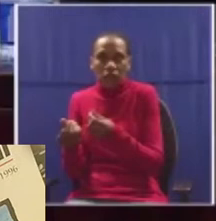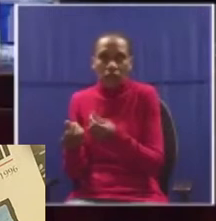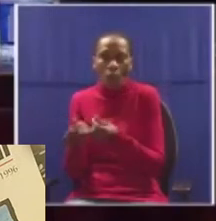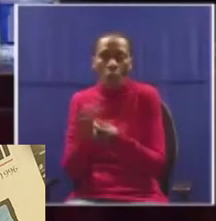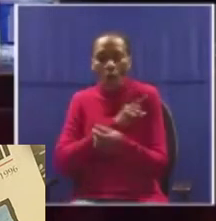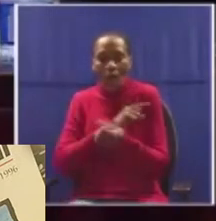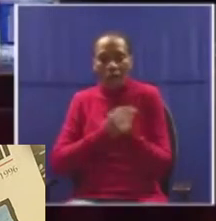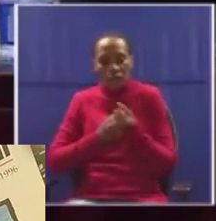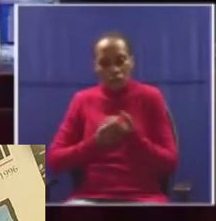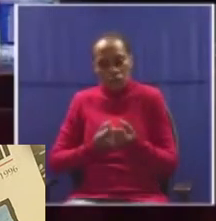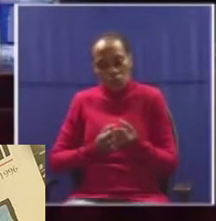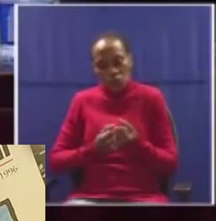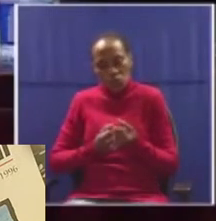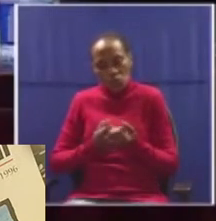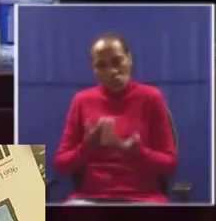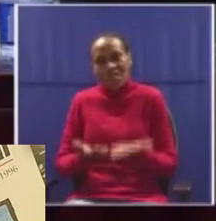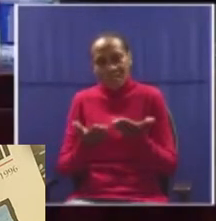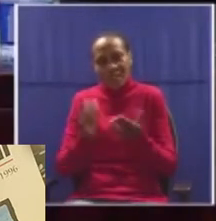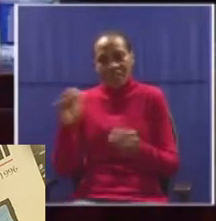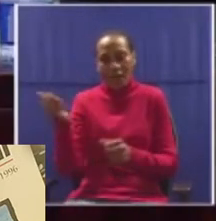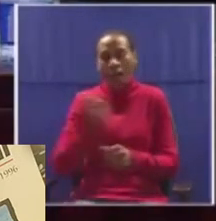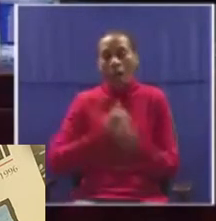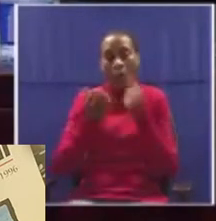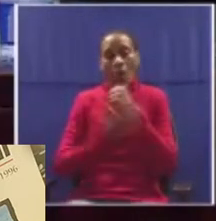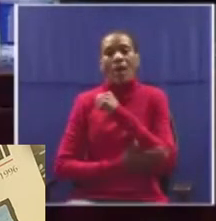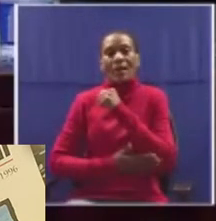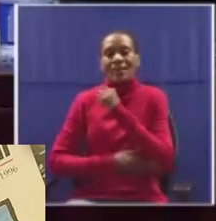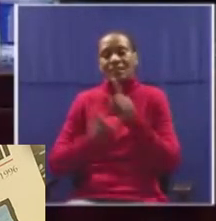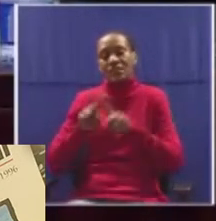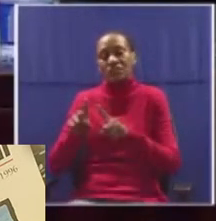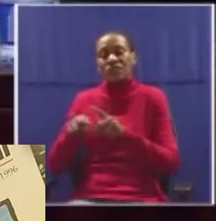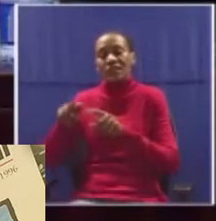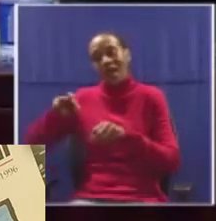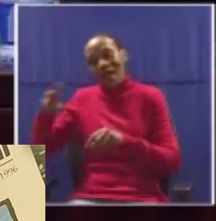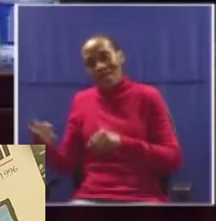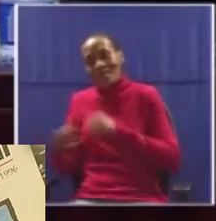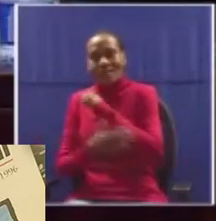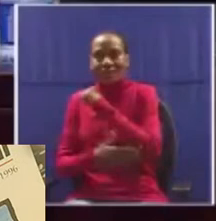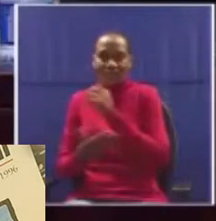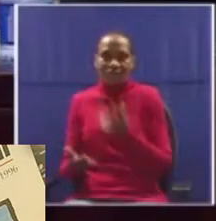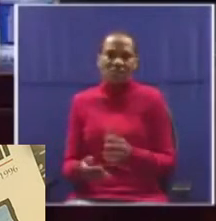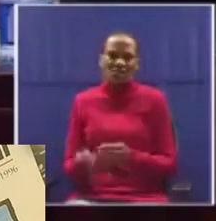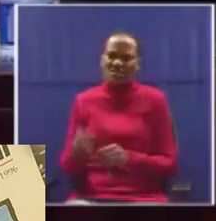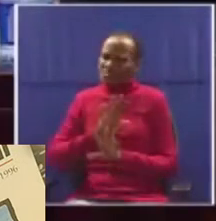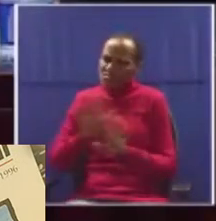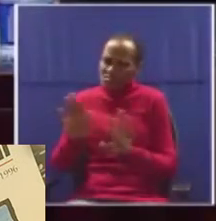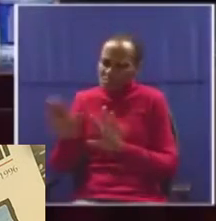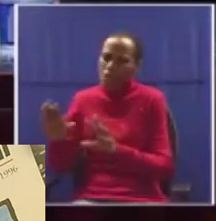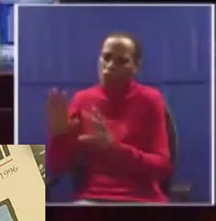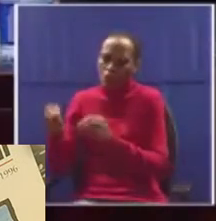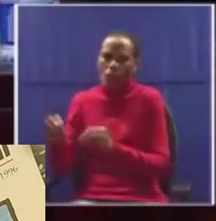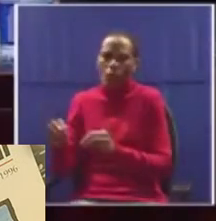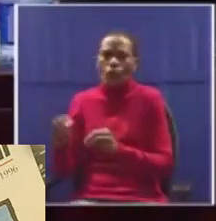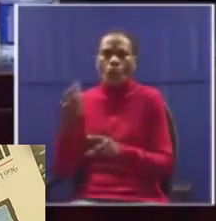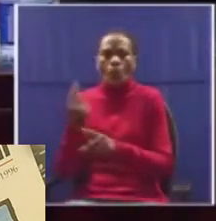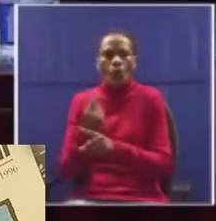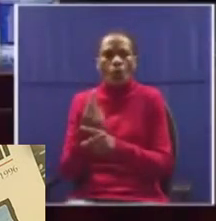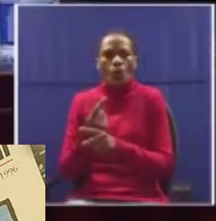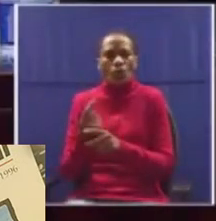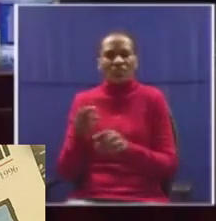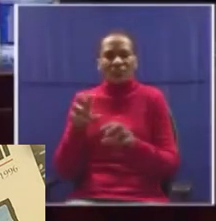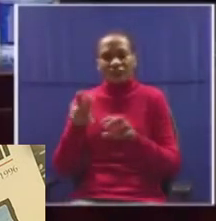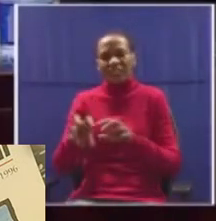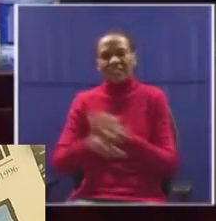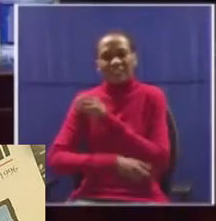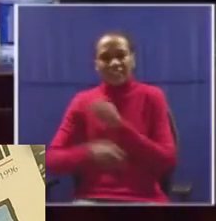our country and all members did instead of trying to use this as an opportunity to draw attention to himself in